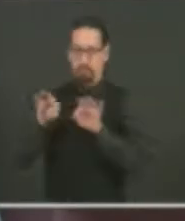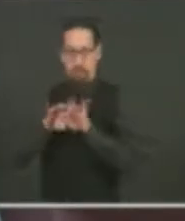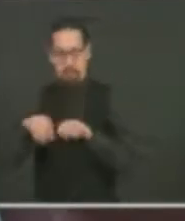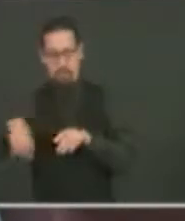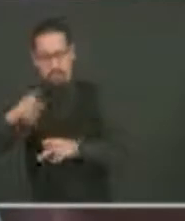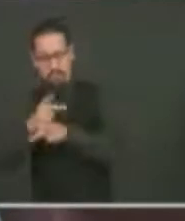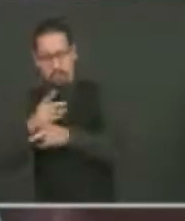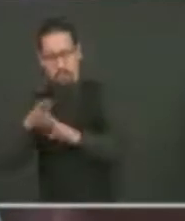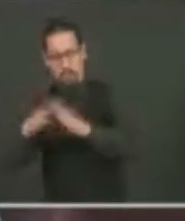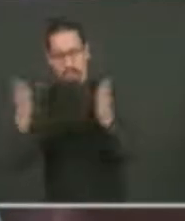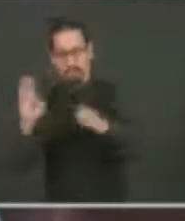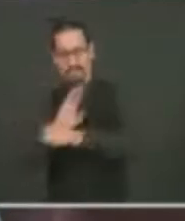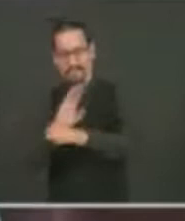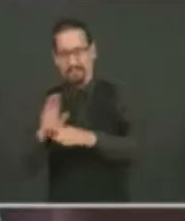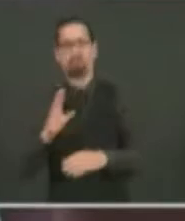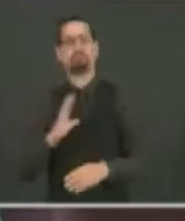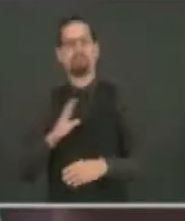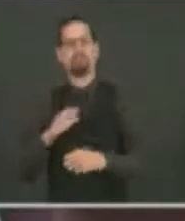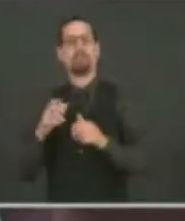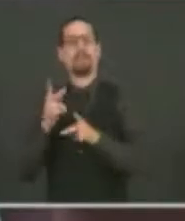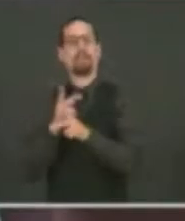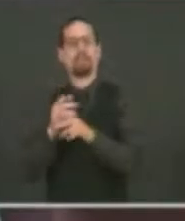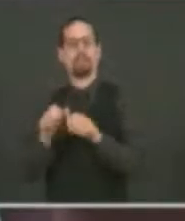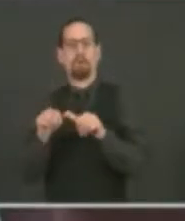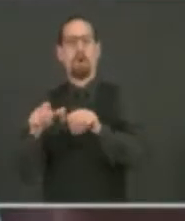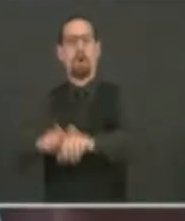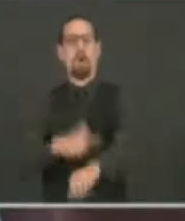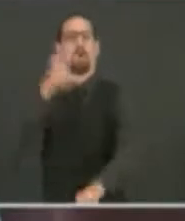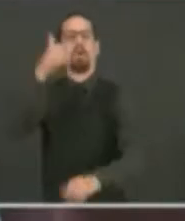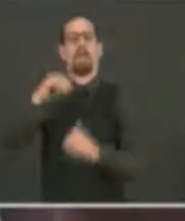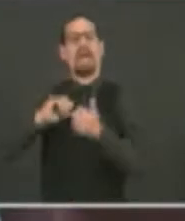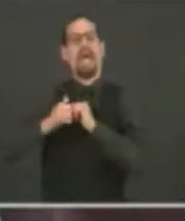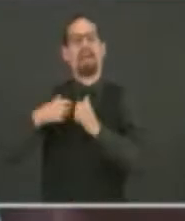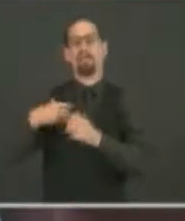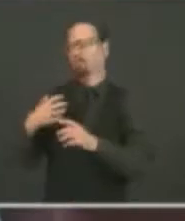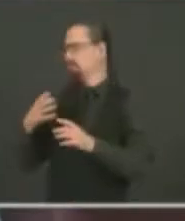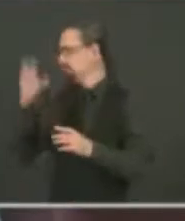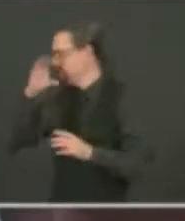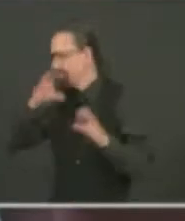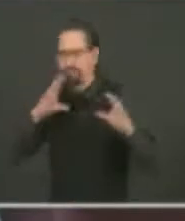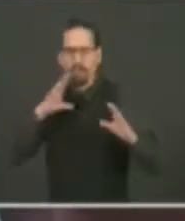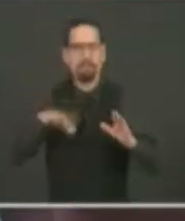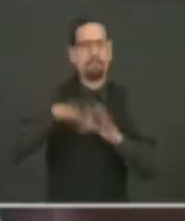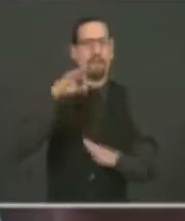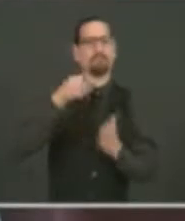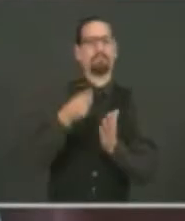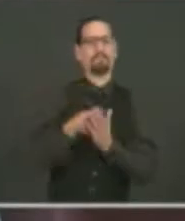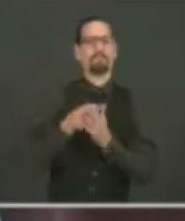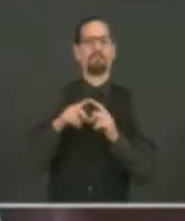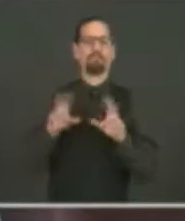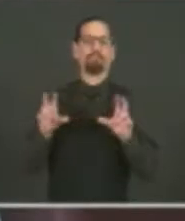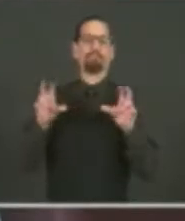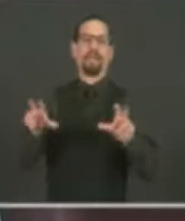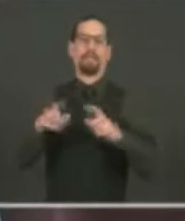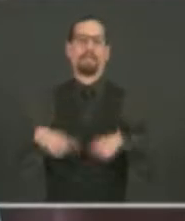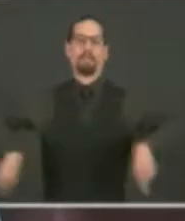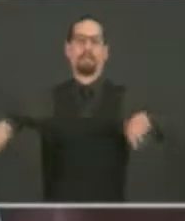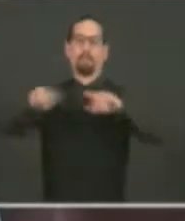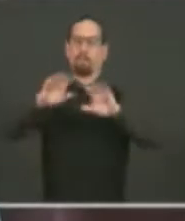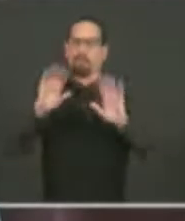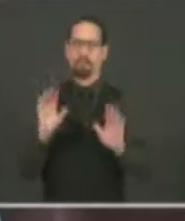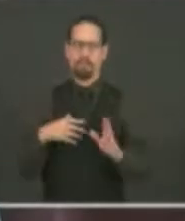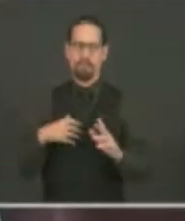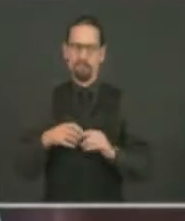longer, I'll figure out a way to expand it. To get more money into that. Yeah, And just, yeah. I want to clarify, with all the outbreaks of the colleges,